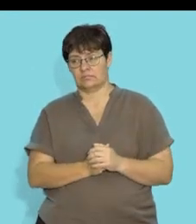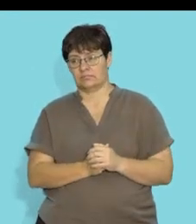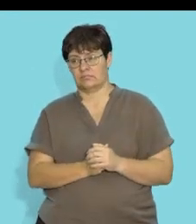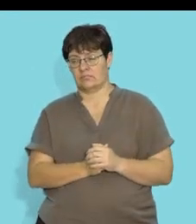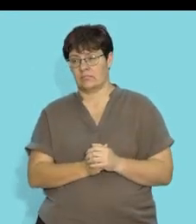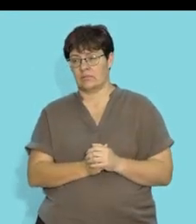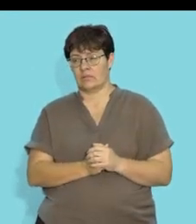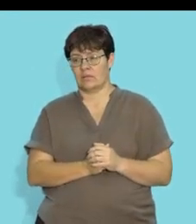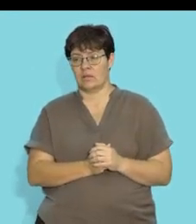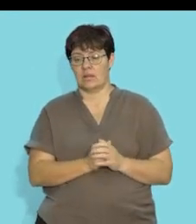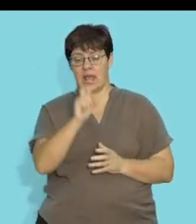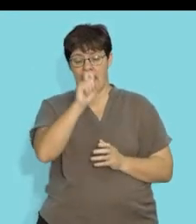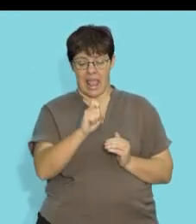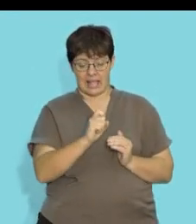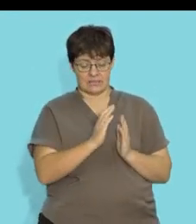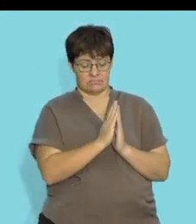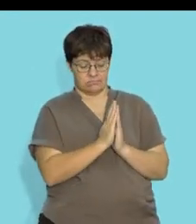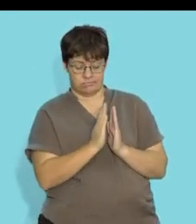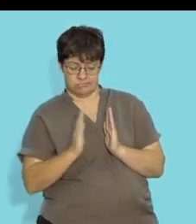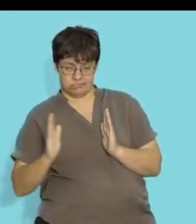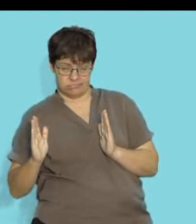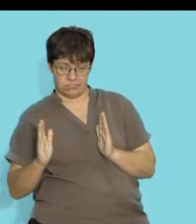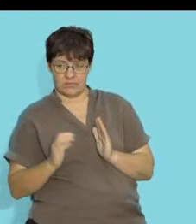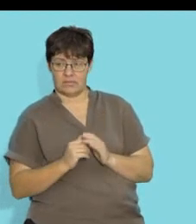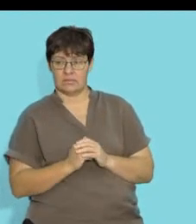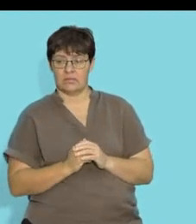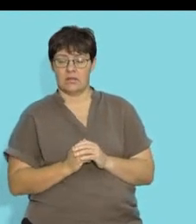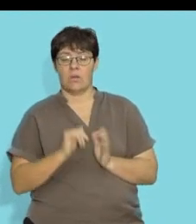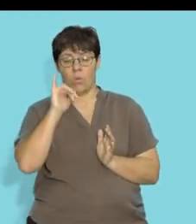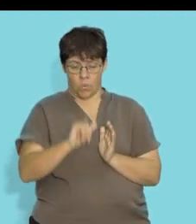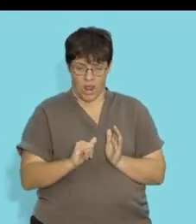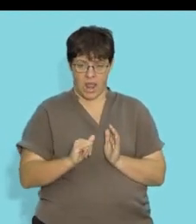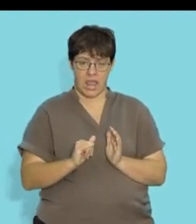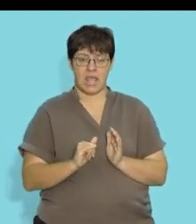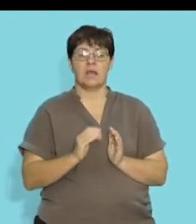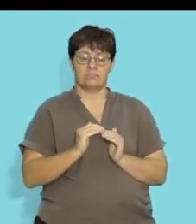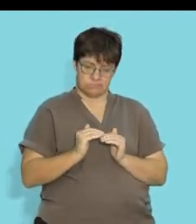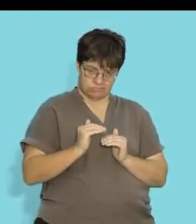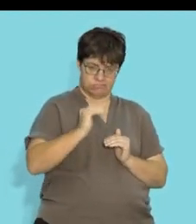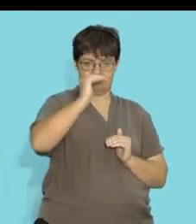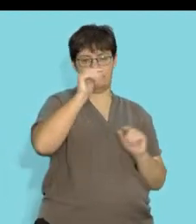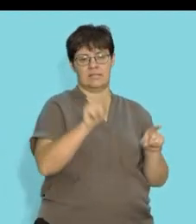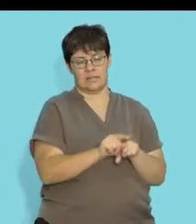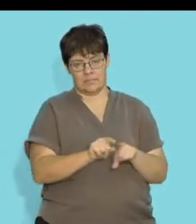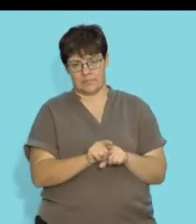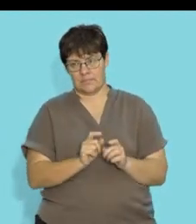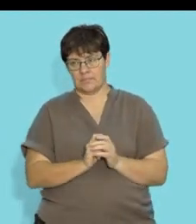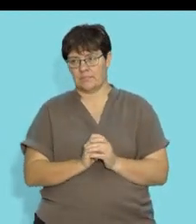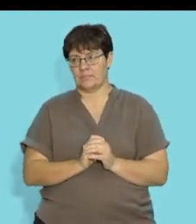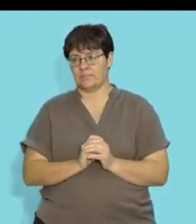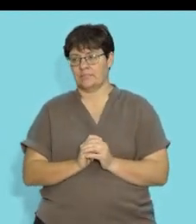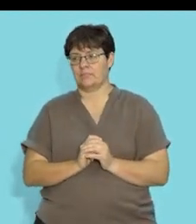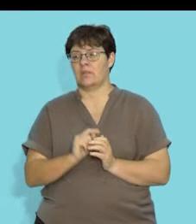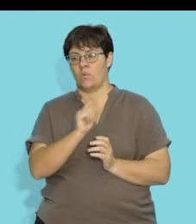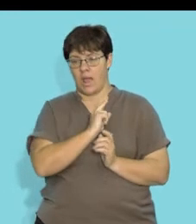right? So as x is increasing, the x value are increasing, the y value is also